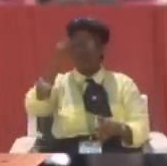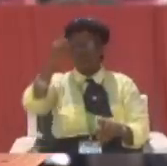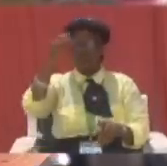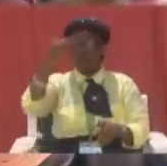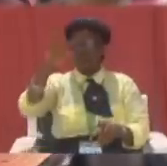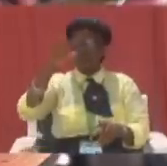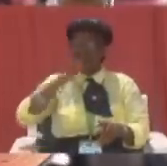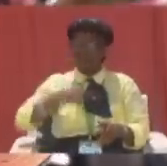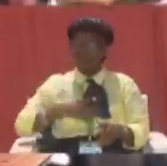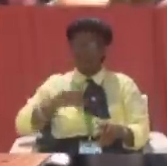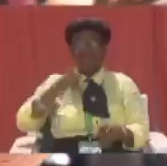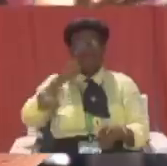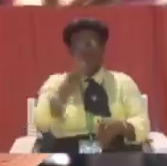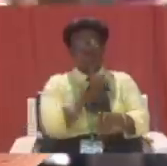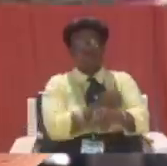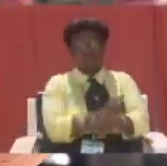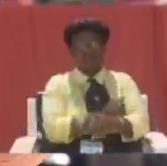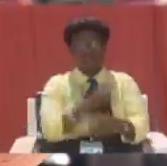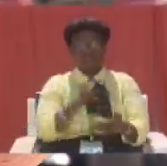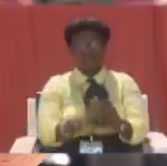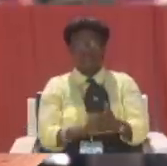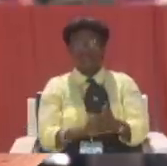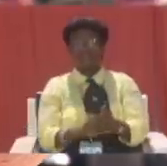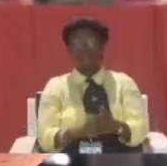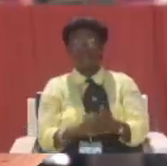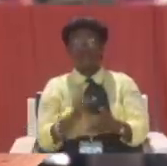that suddenly turned the tide.